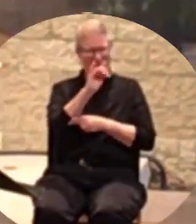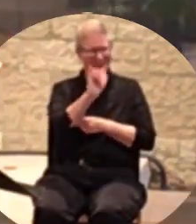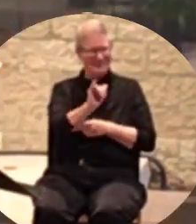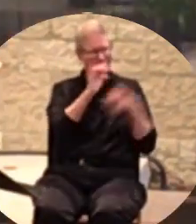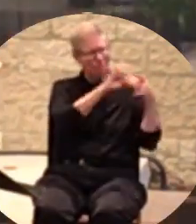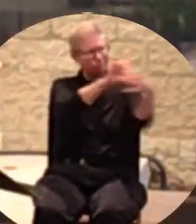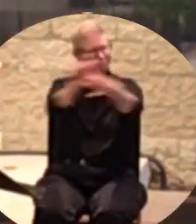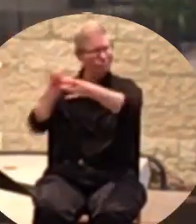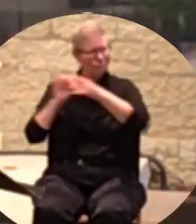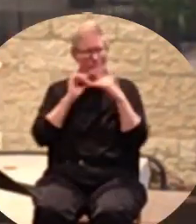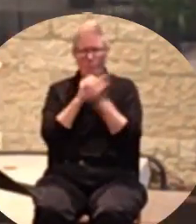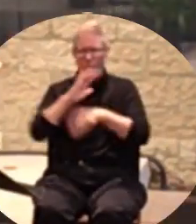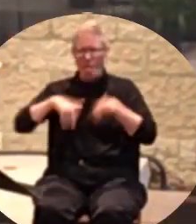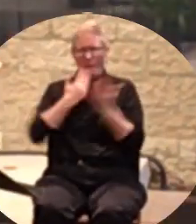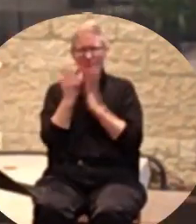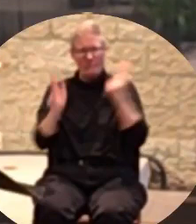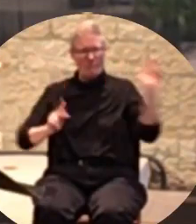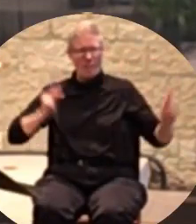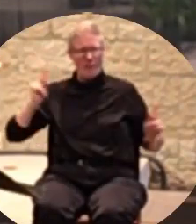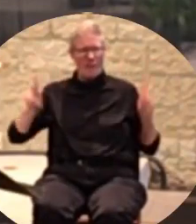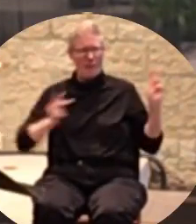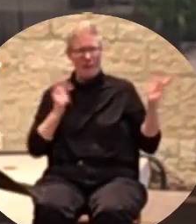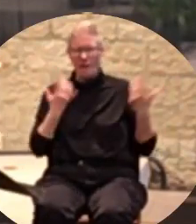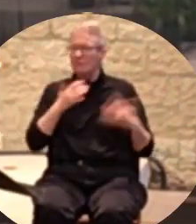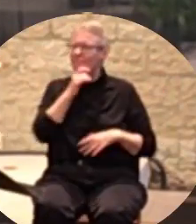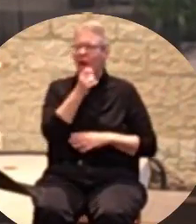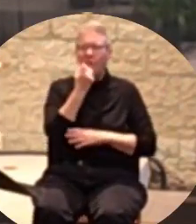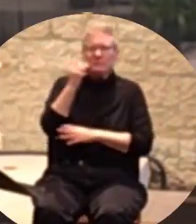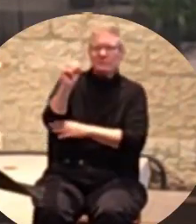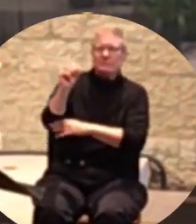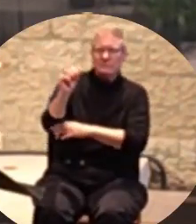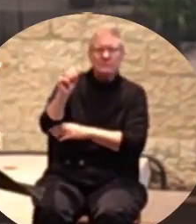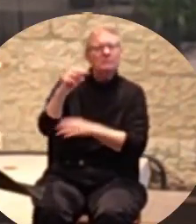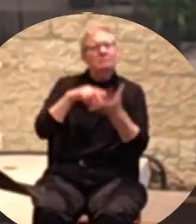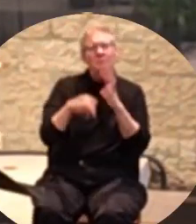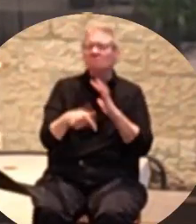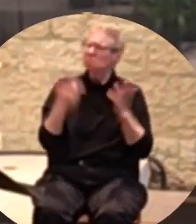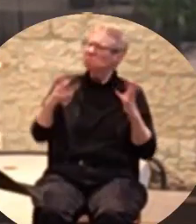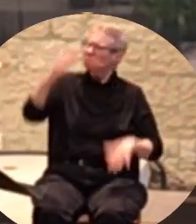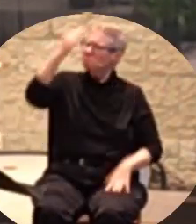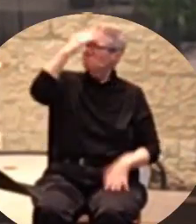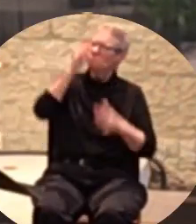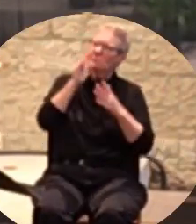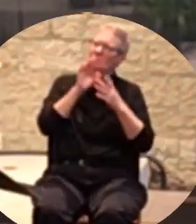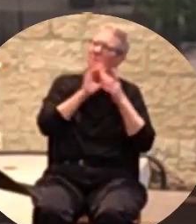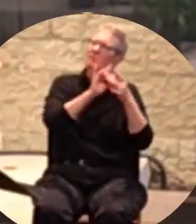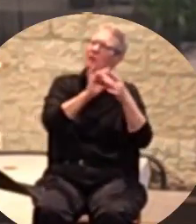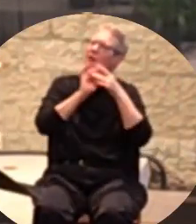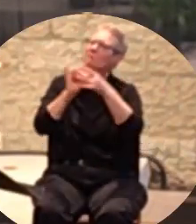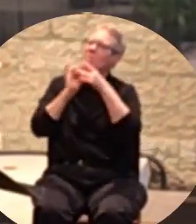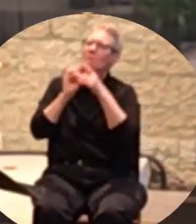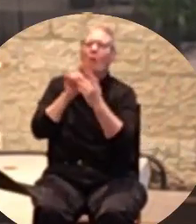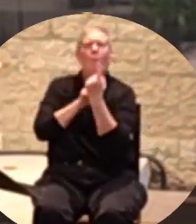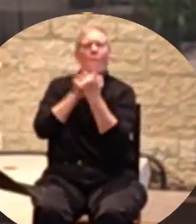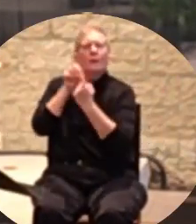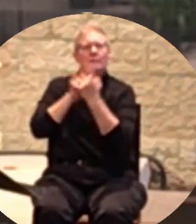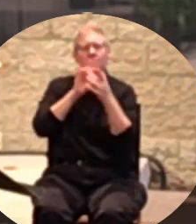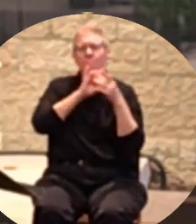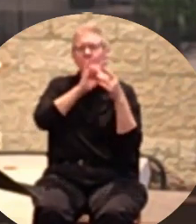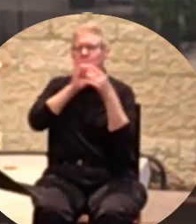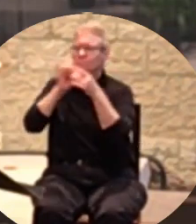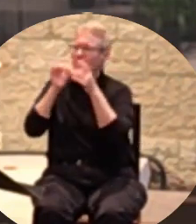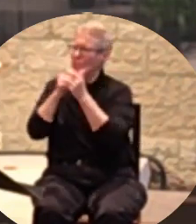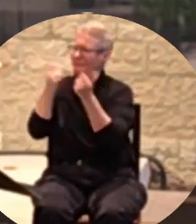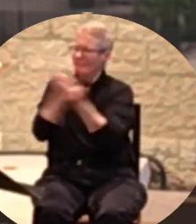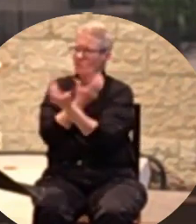people. Non-resistance is about knowing our oneness with everything, knowing our oneness with the universe as